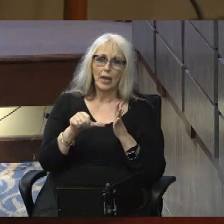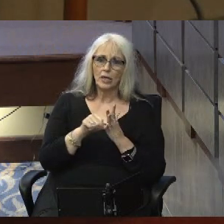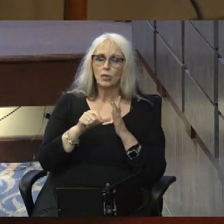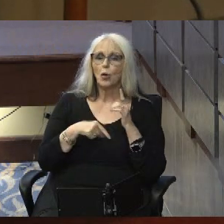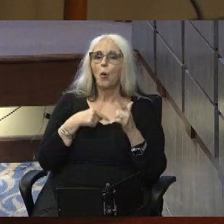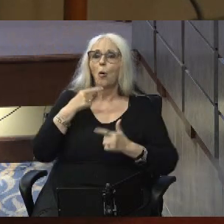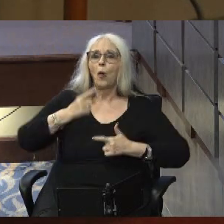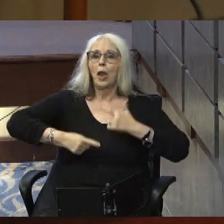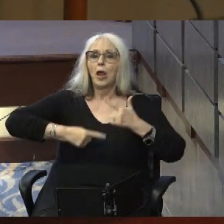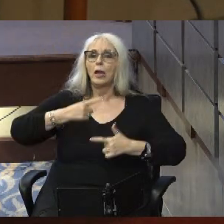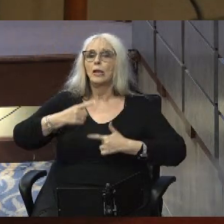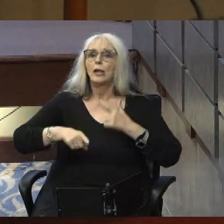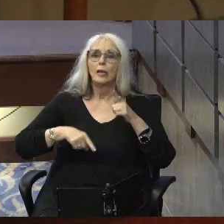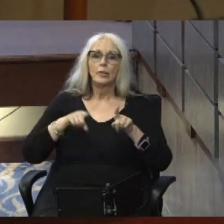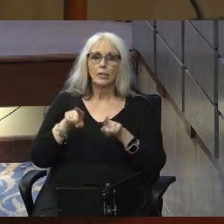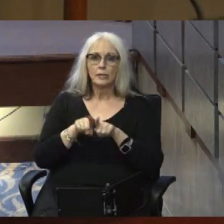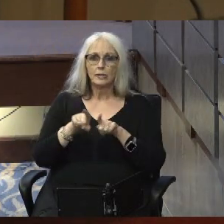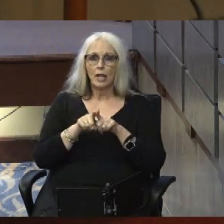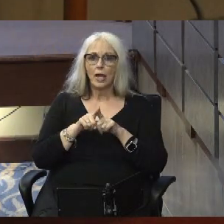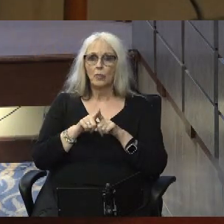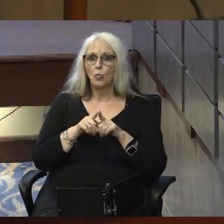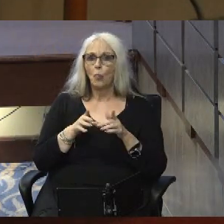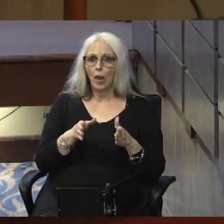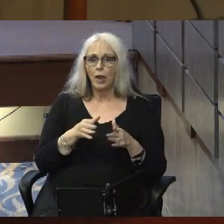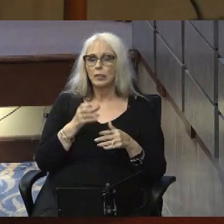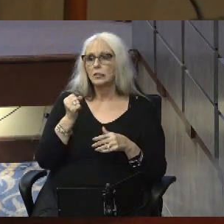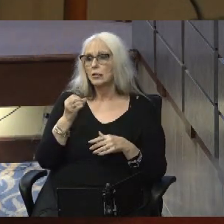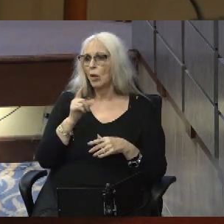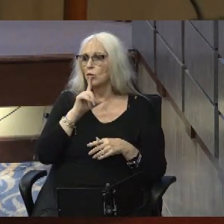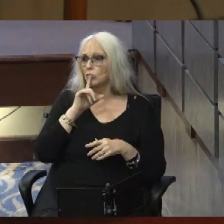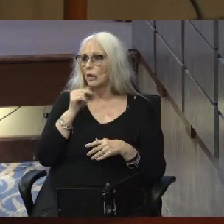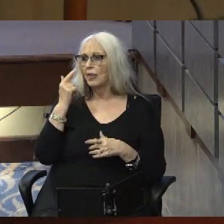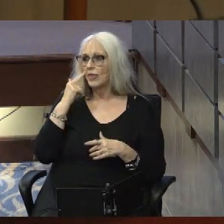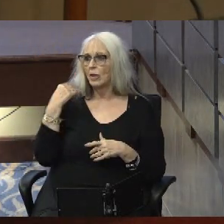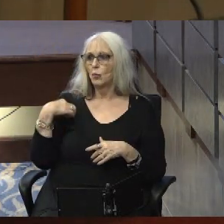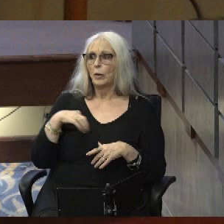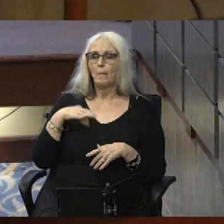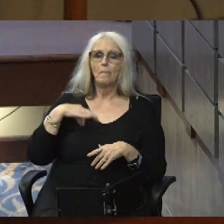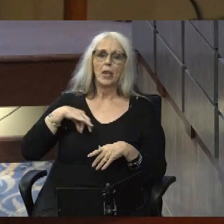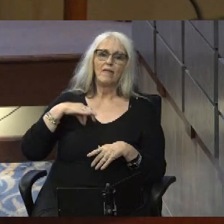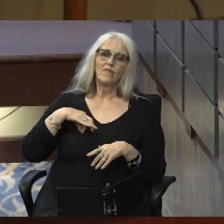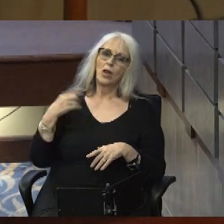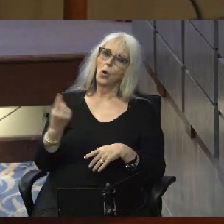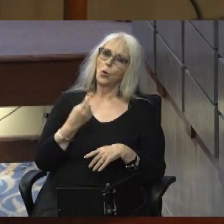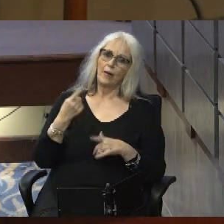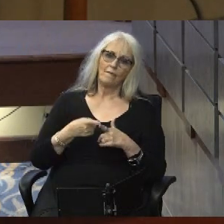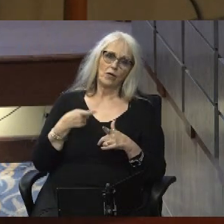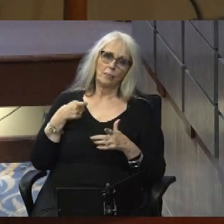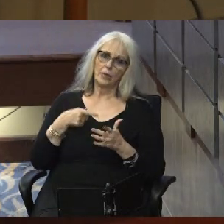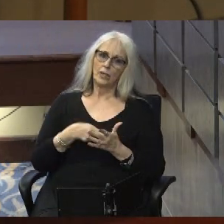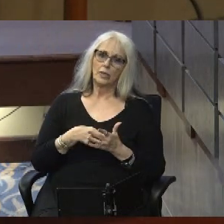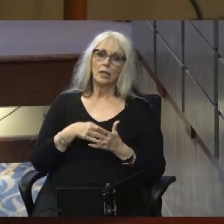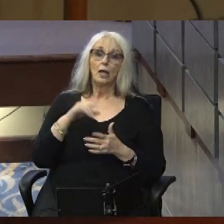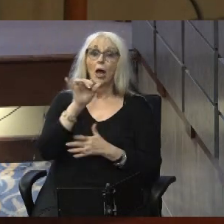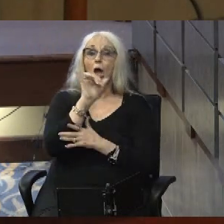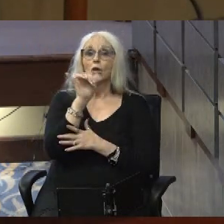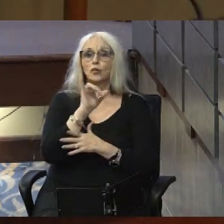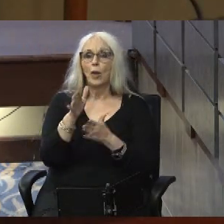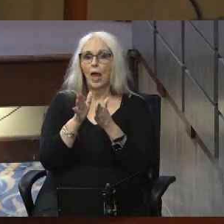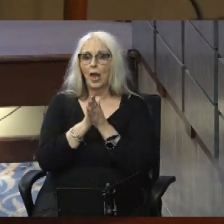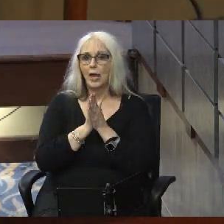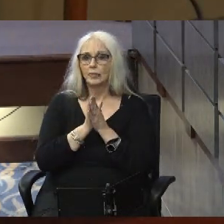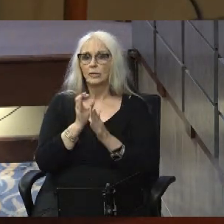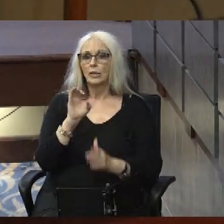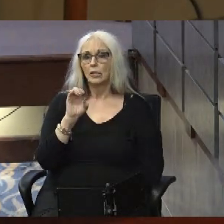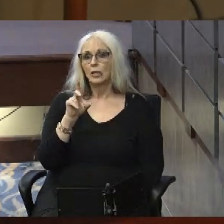So I definitely do feel like this is something that we will benefit from. And I would also ask our consultant